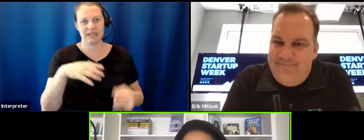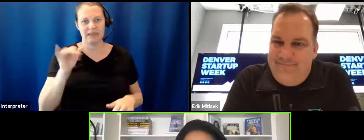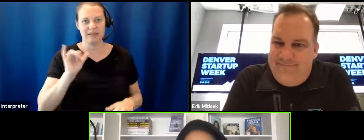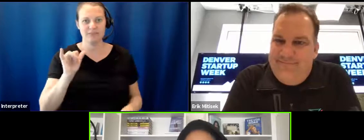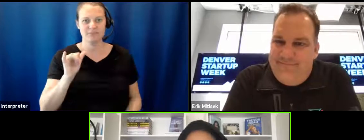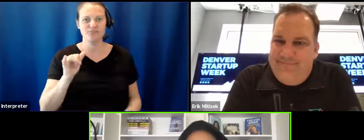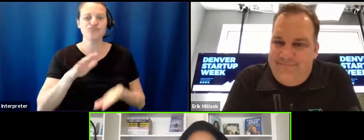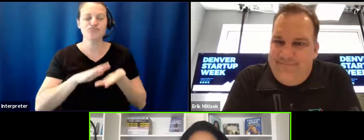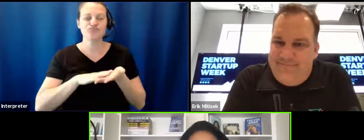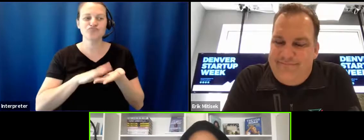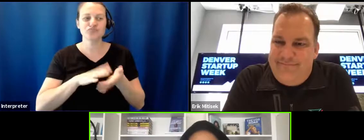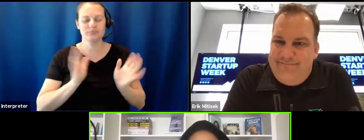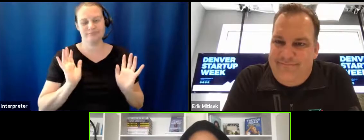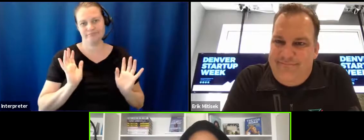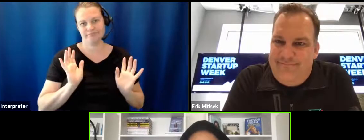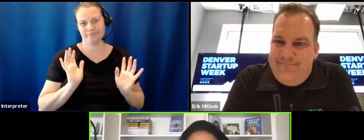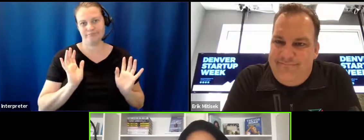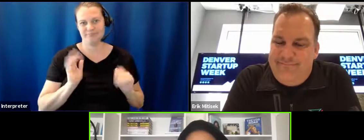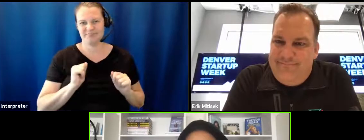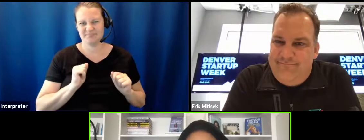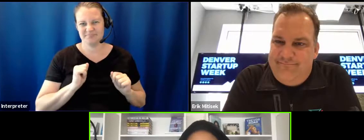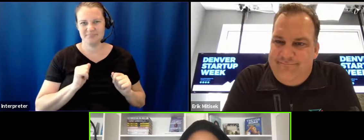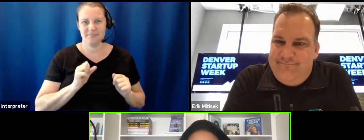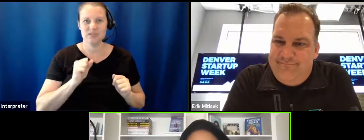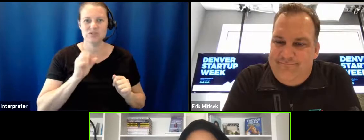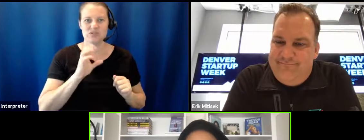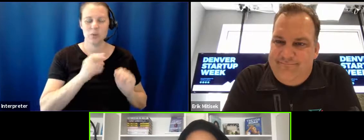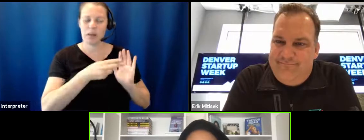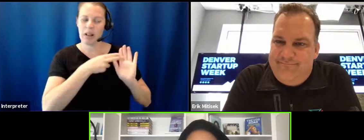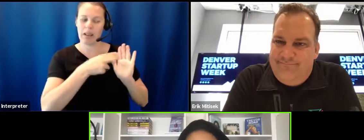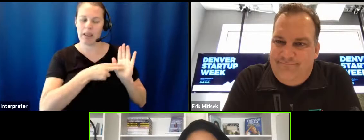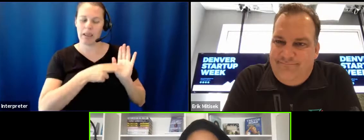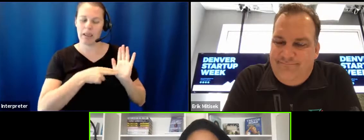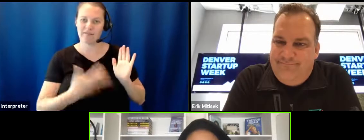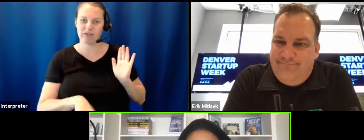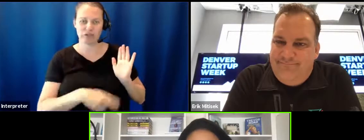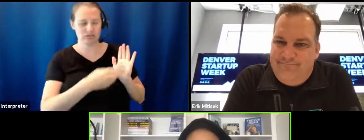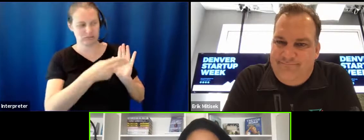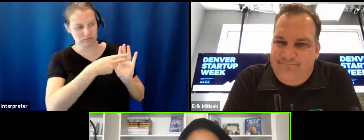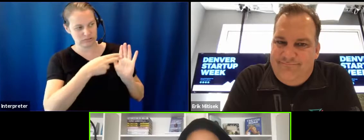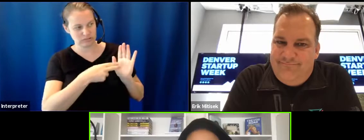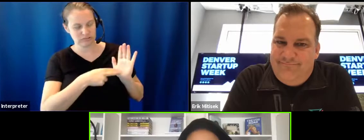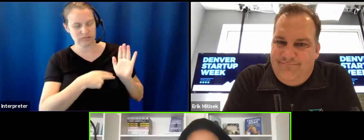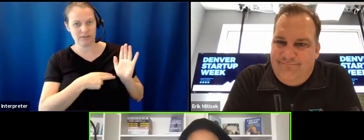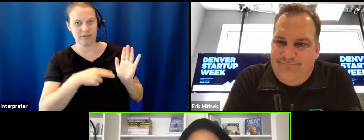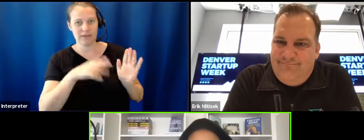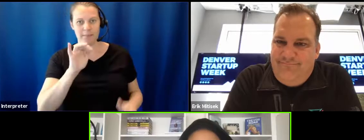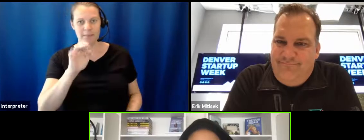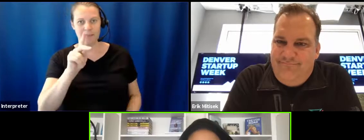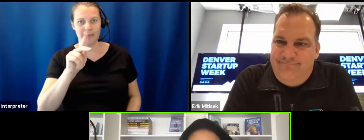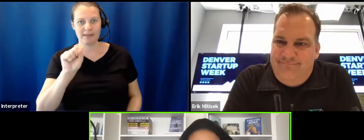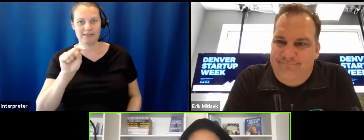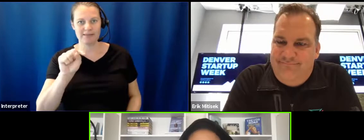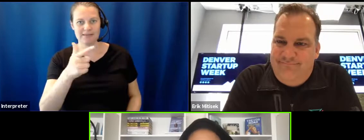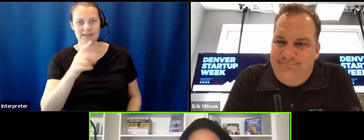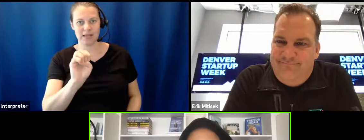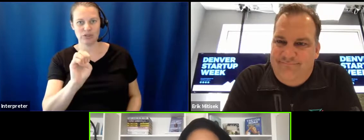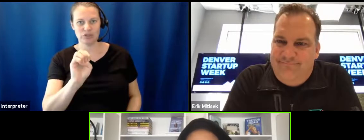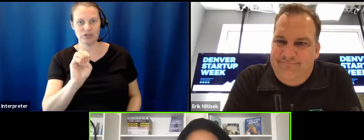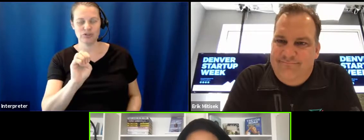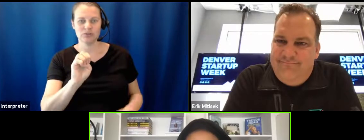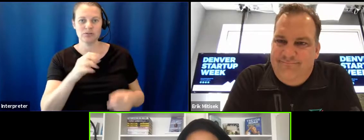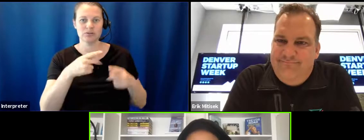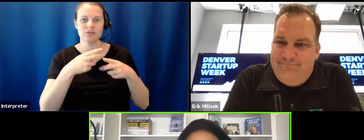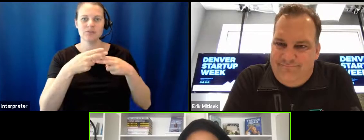thing. And so I had just been seeing over and over again backstage was called a